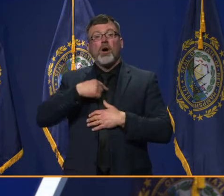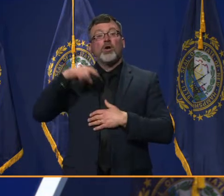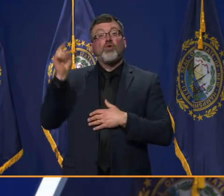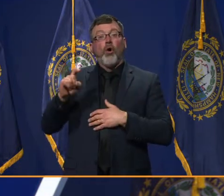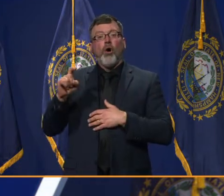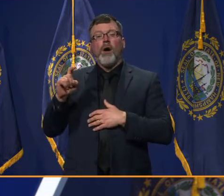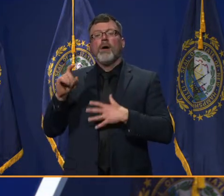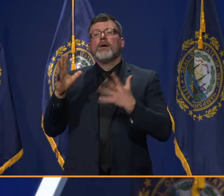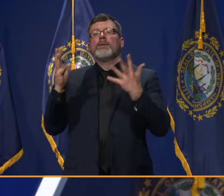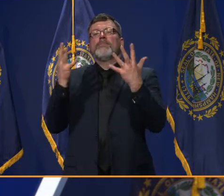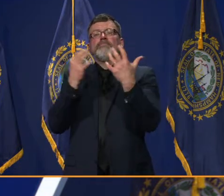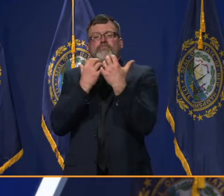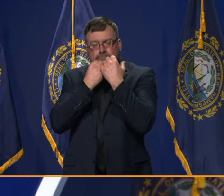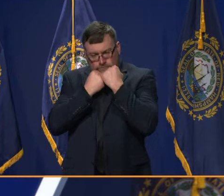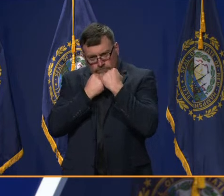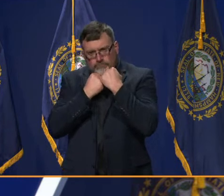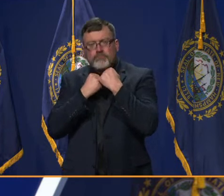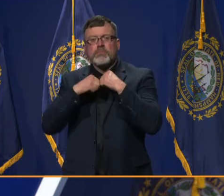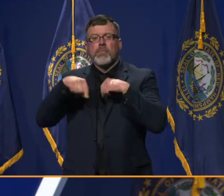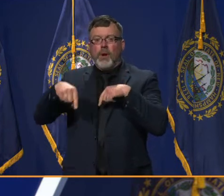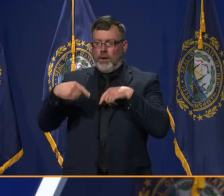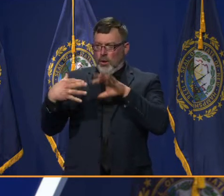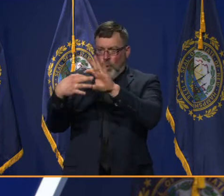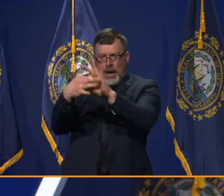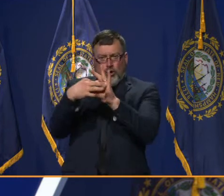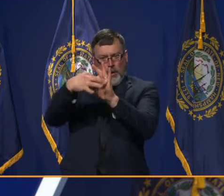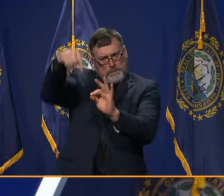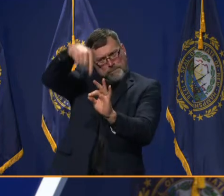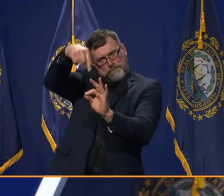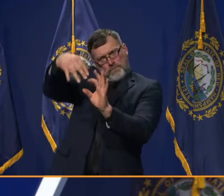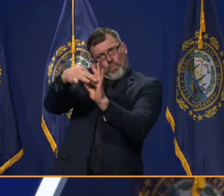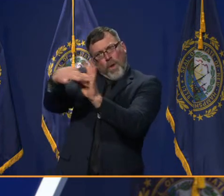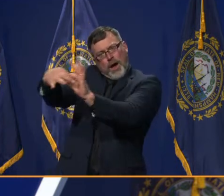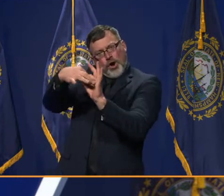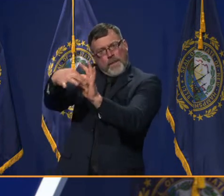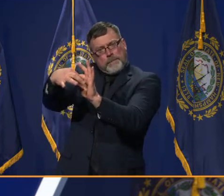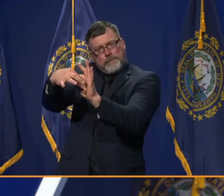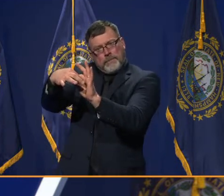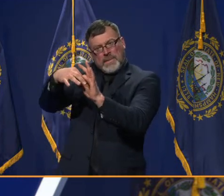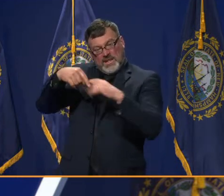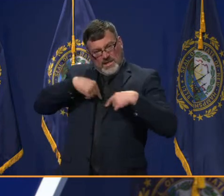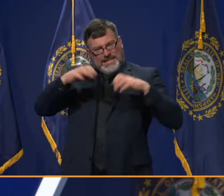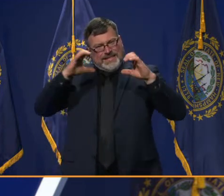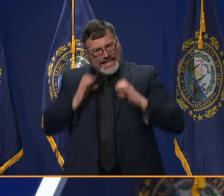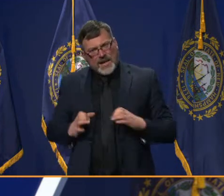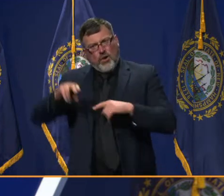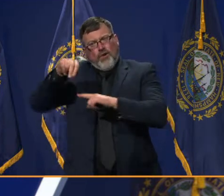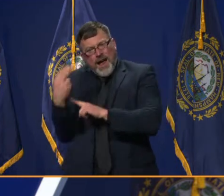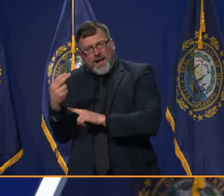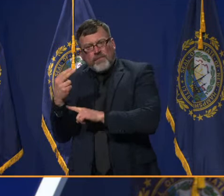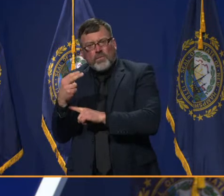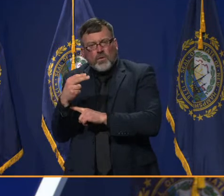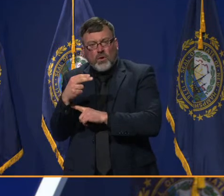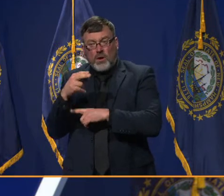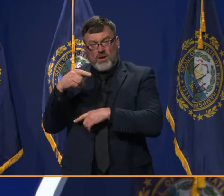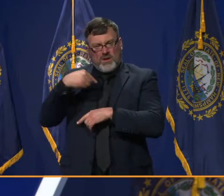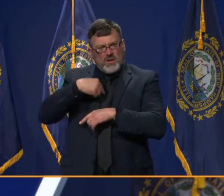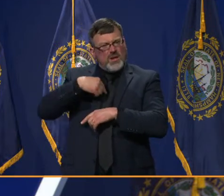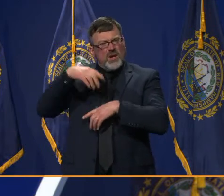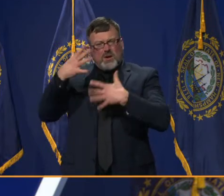through relationships. As citizens of New Hampshire, and not just geographically, but more importantly, as friends and as